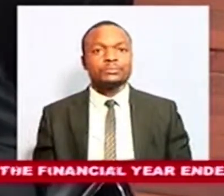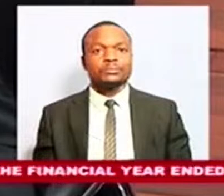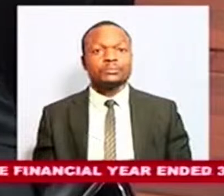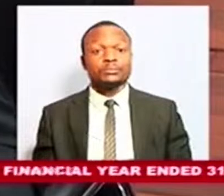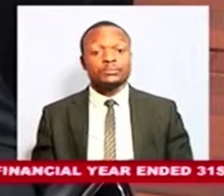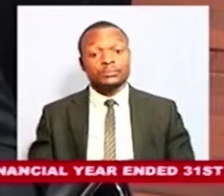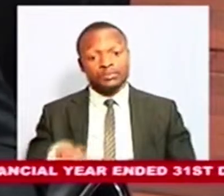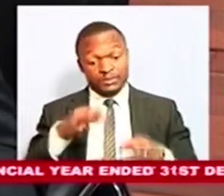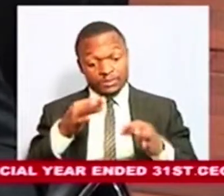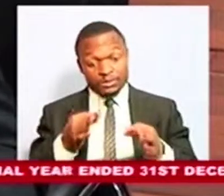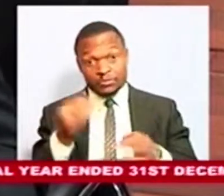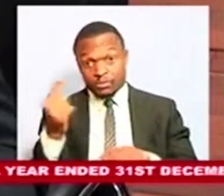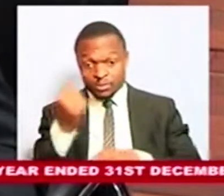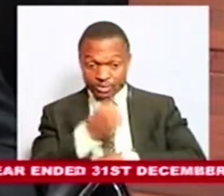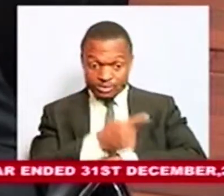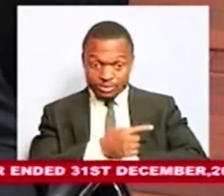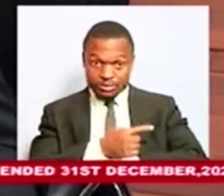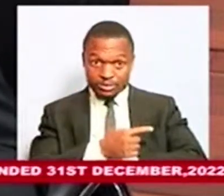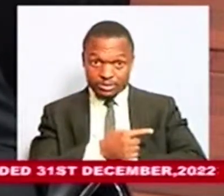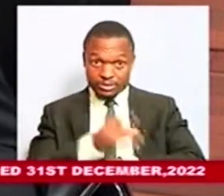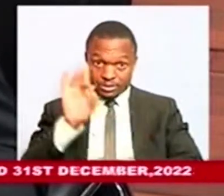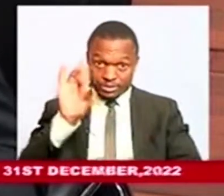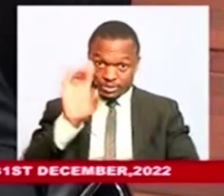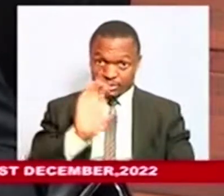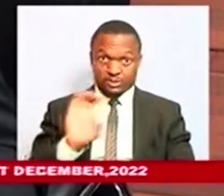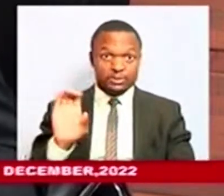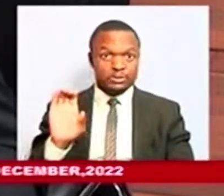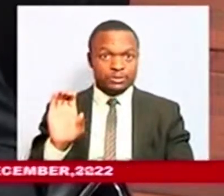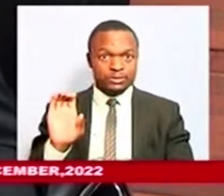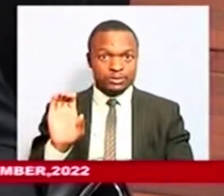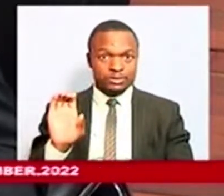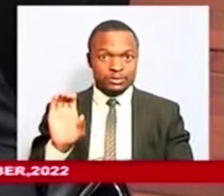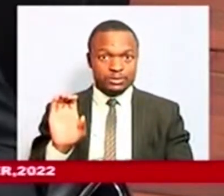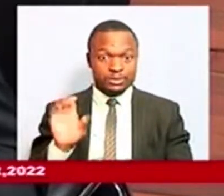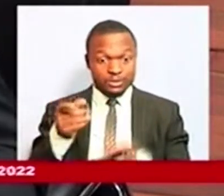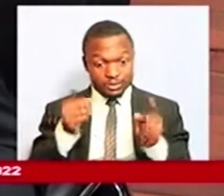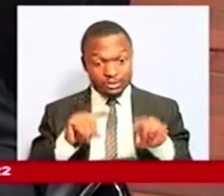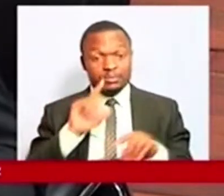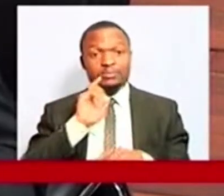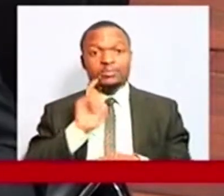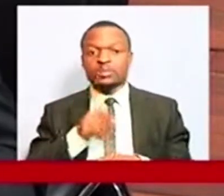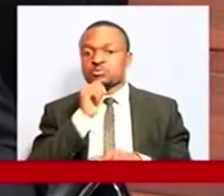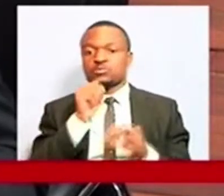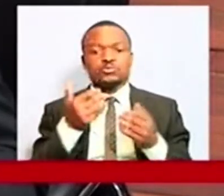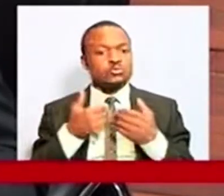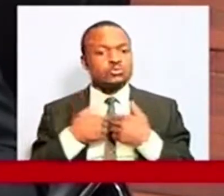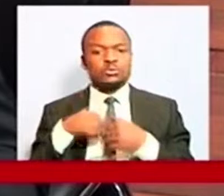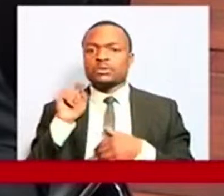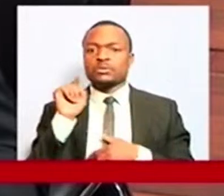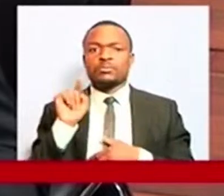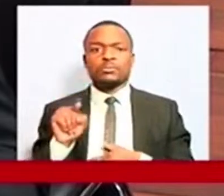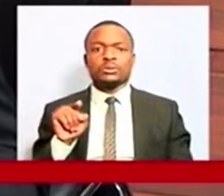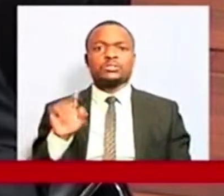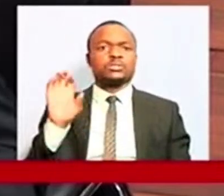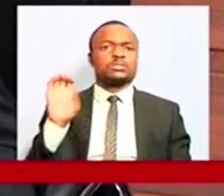If it's per day is 800, then we shouldn't have a